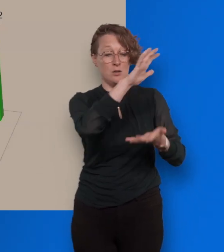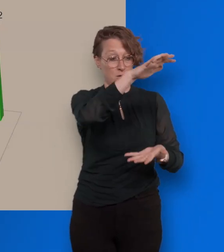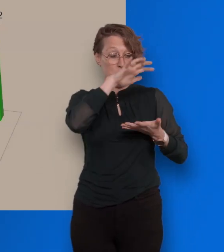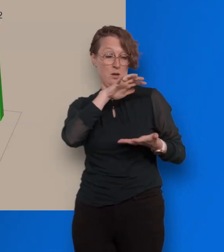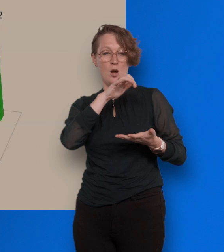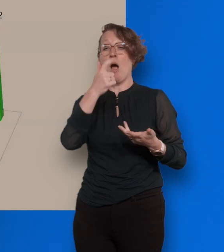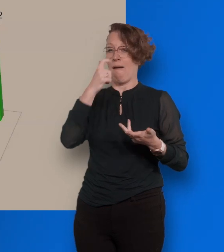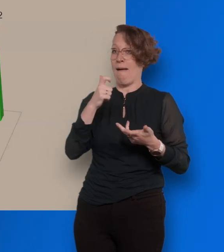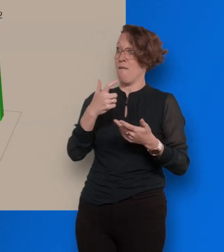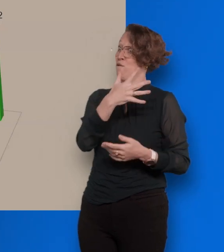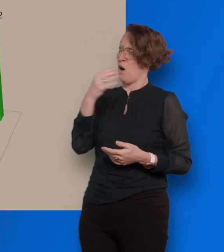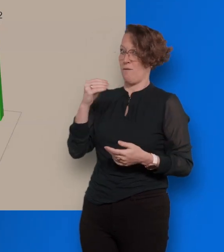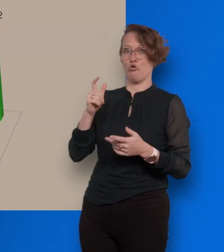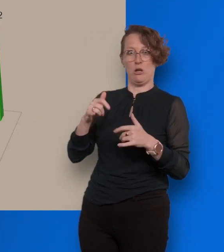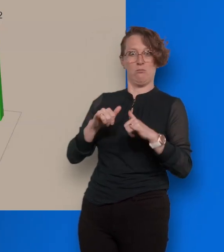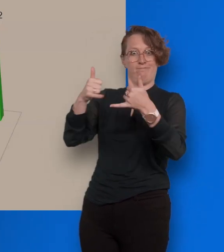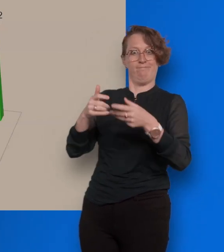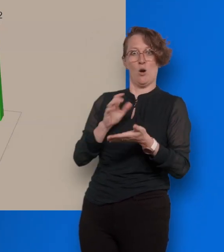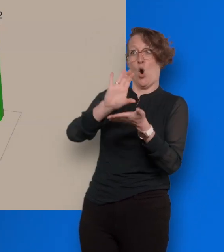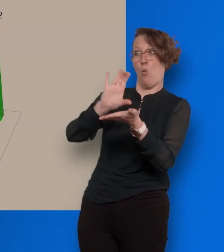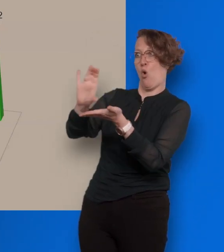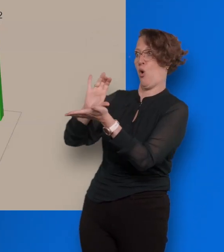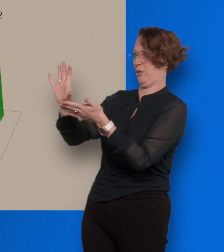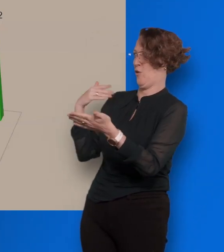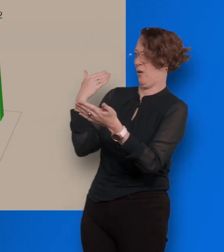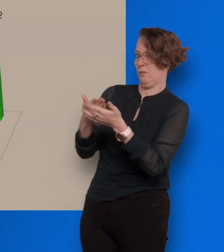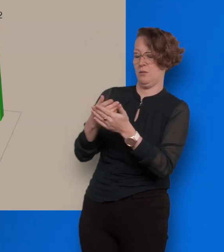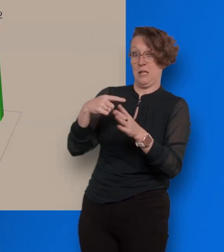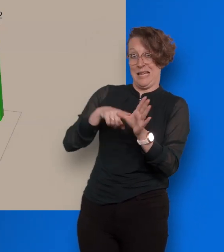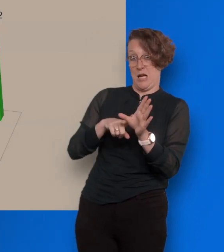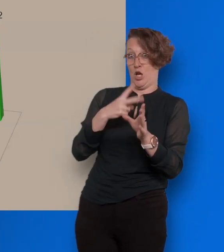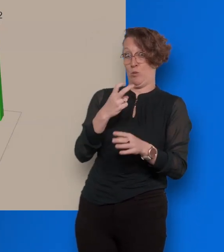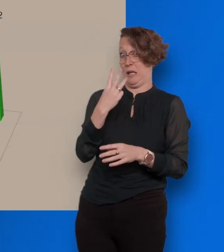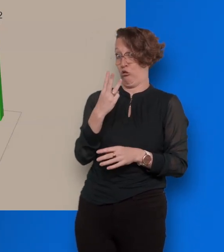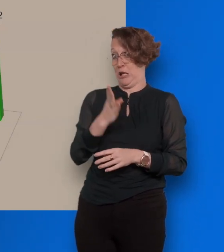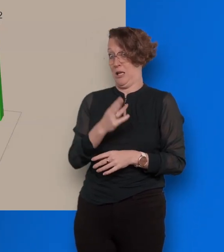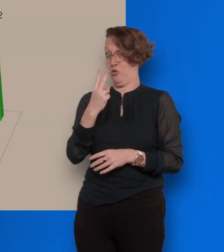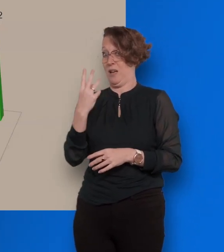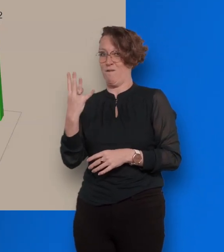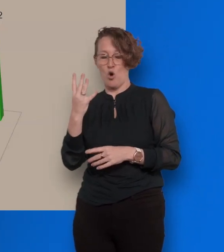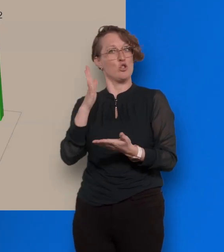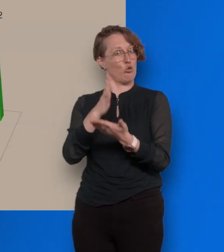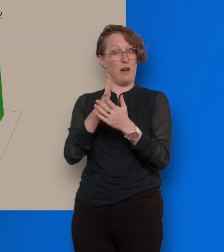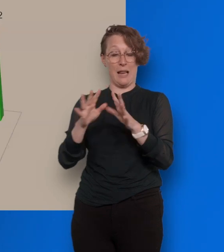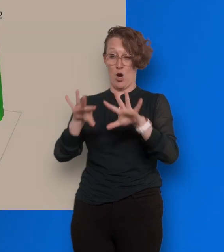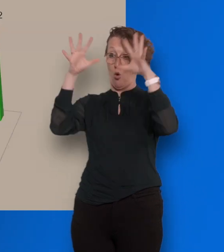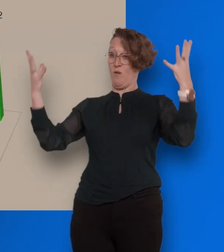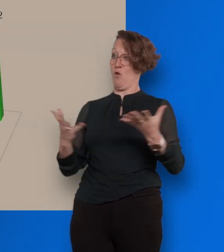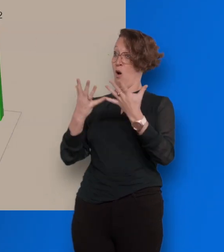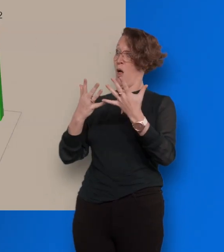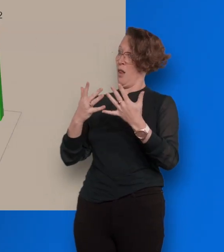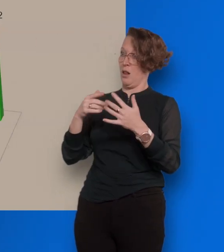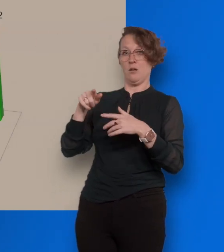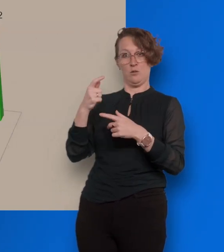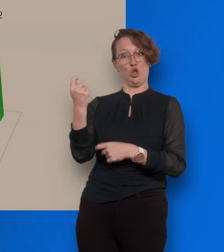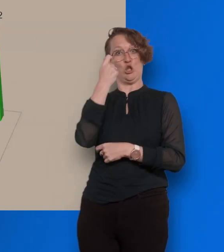make 500 awards over the past year, 23-24. So it's maintained a success, although the total number of applicants has gone up,